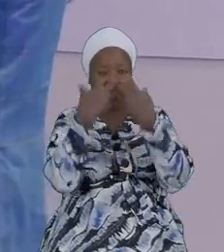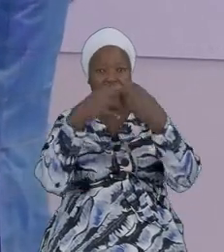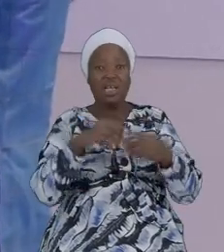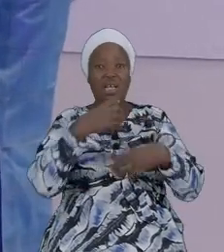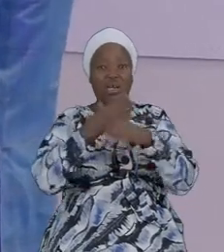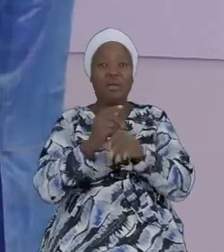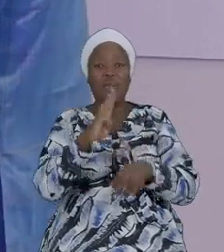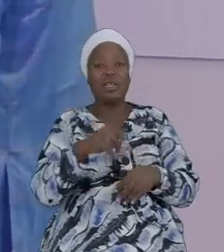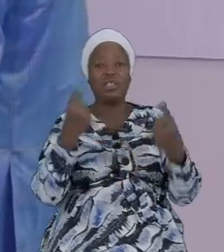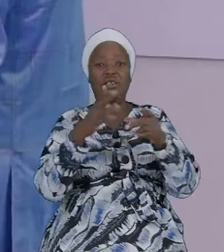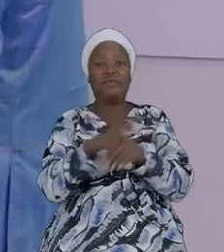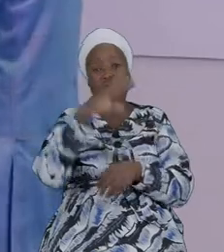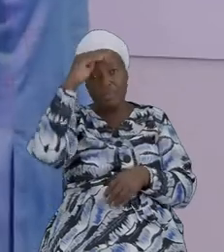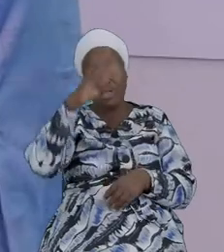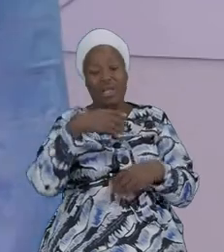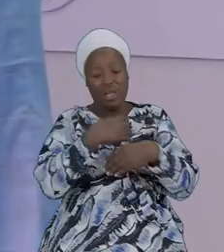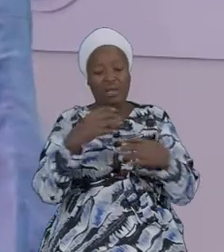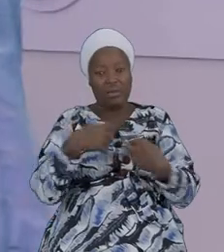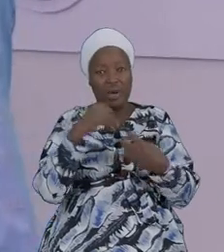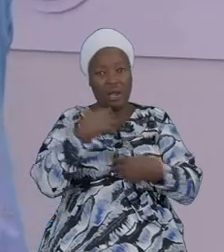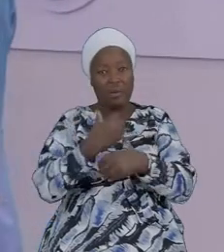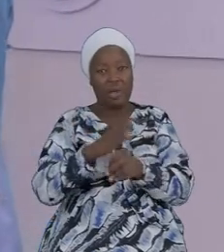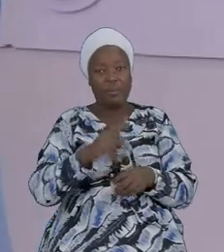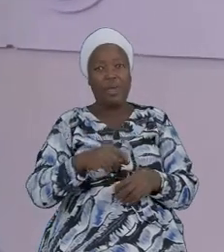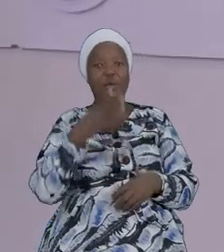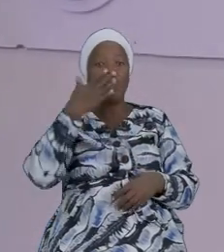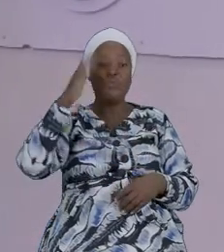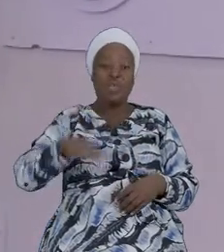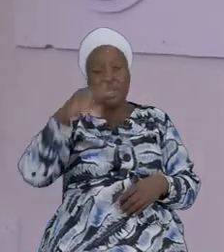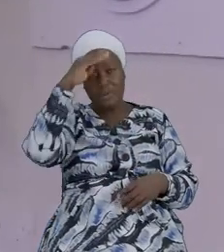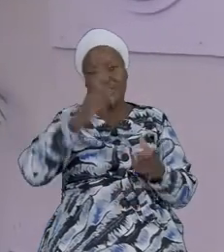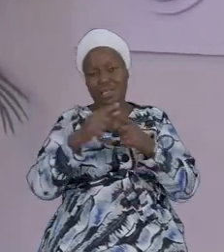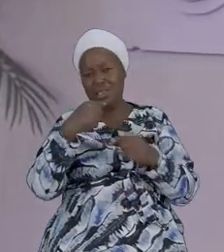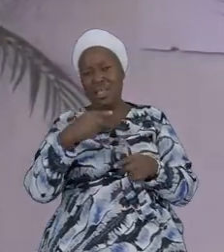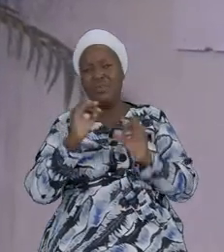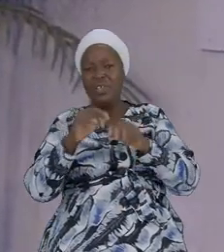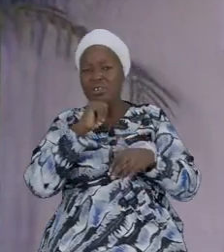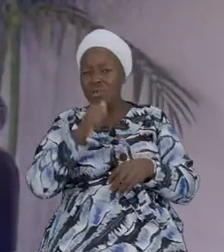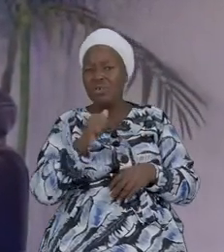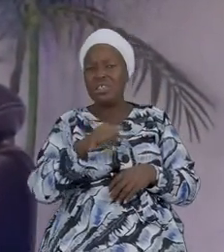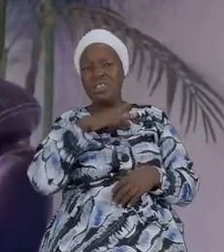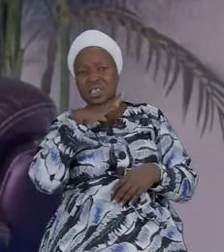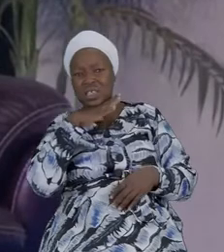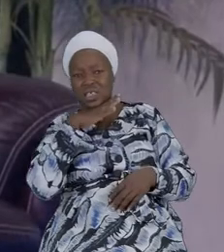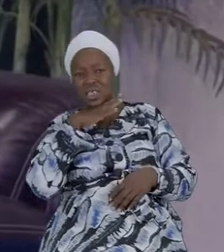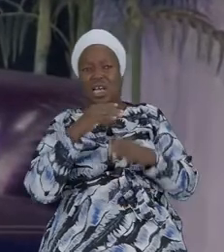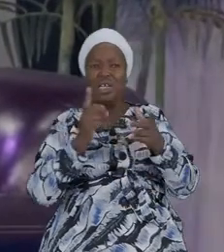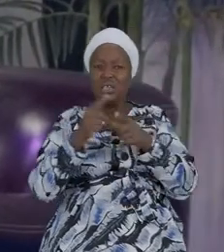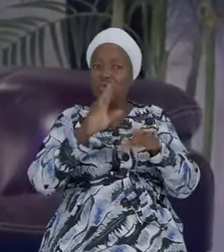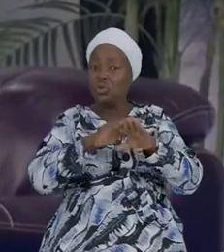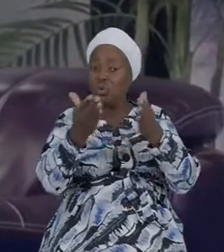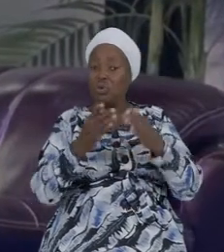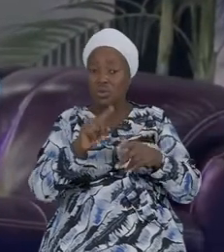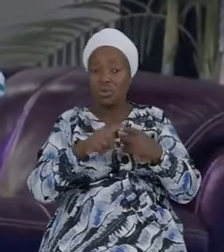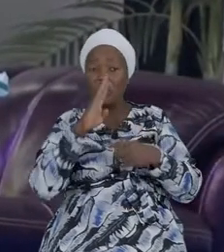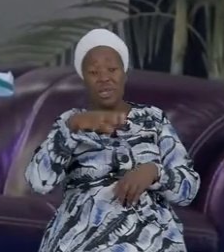men, created by wicked men, and they say, if you are not corrupt, if you don't want to be corrupt,